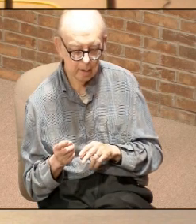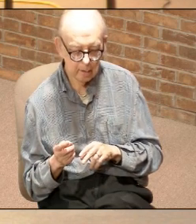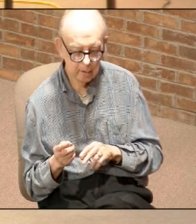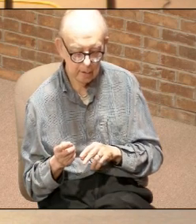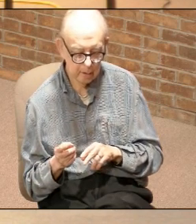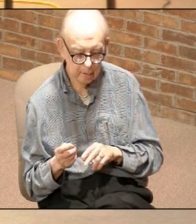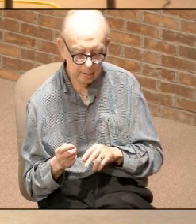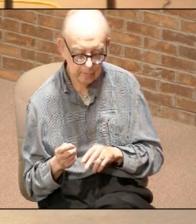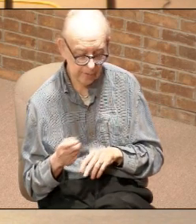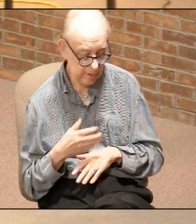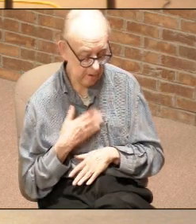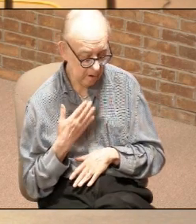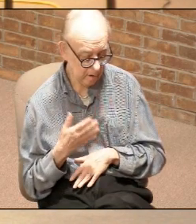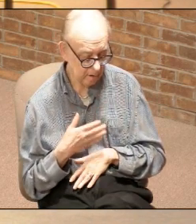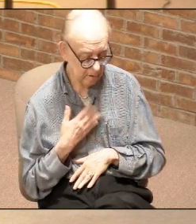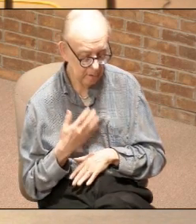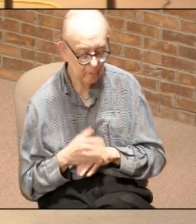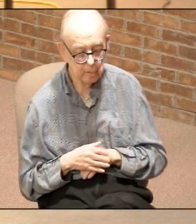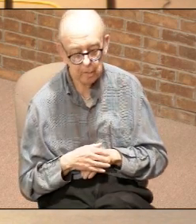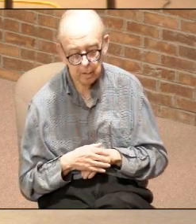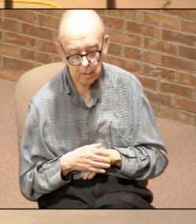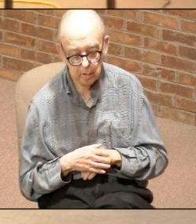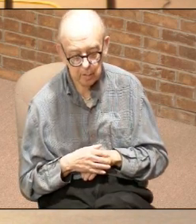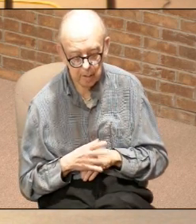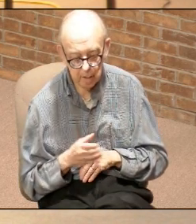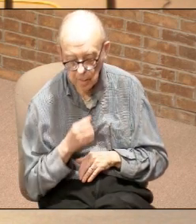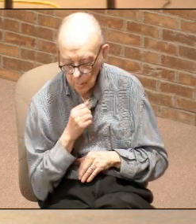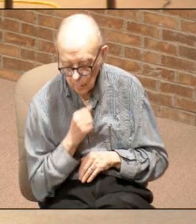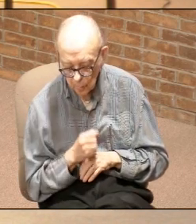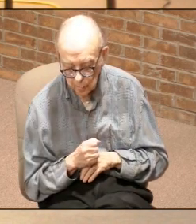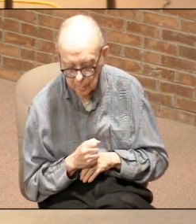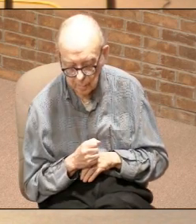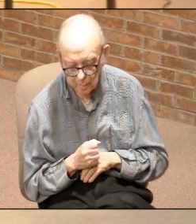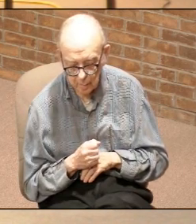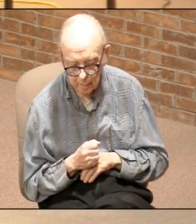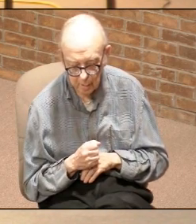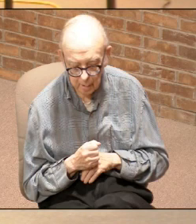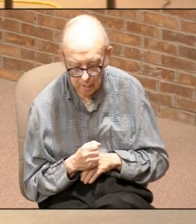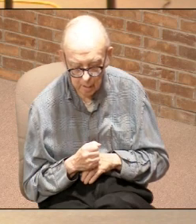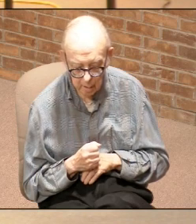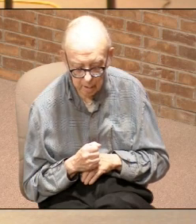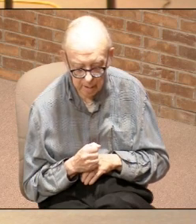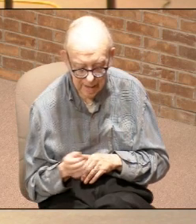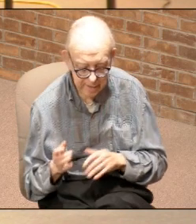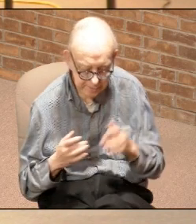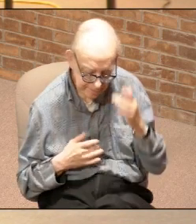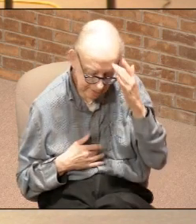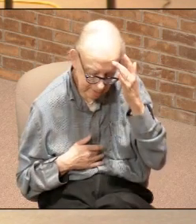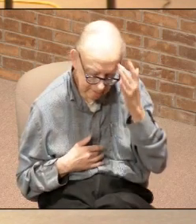young the old and the sick